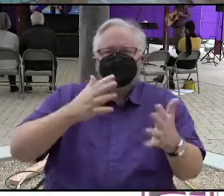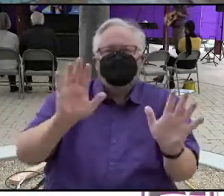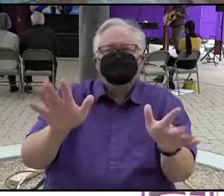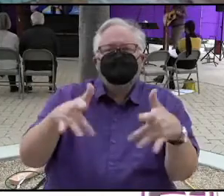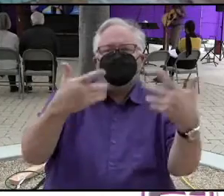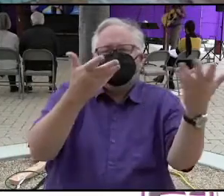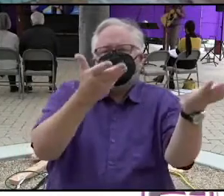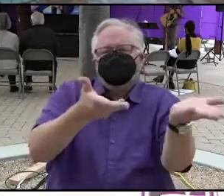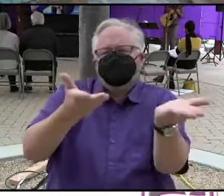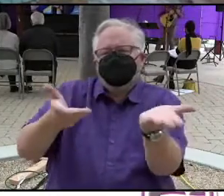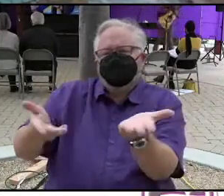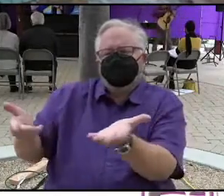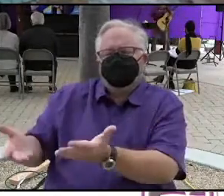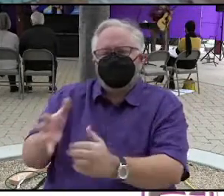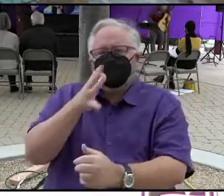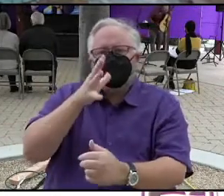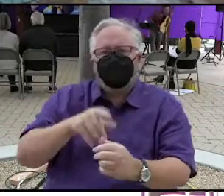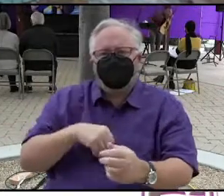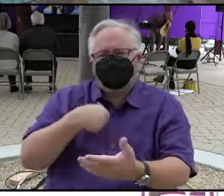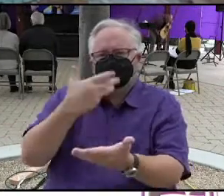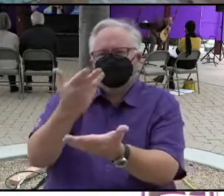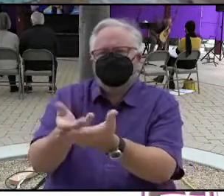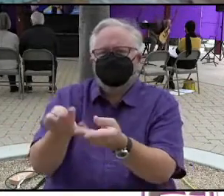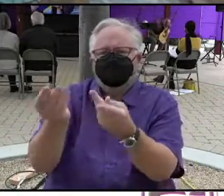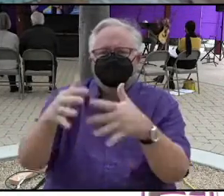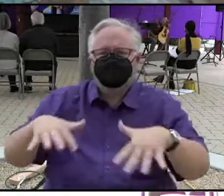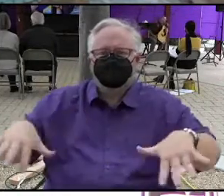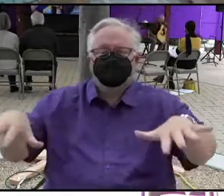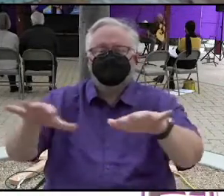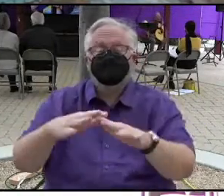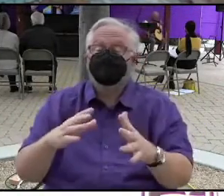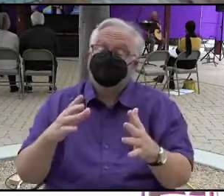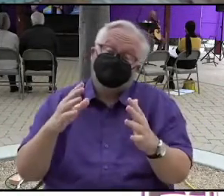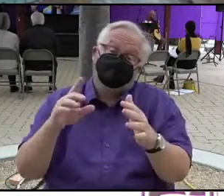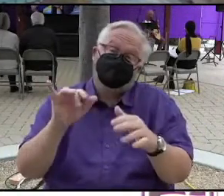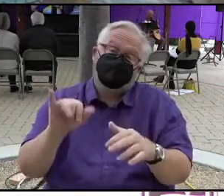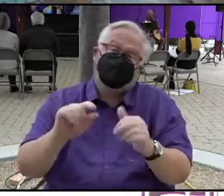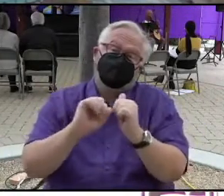her downward. And so it began.